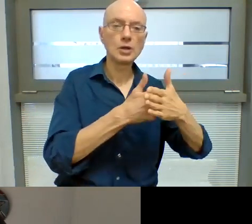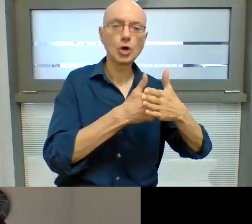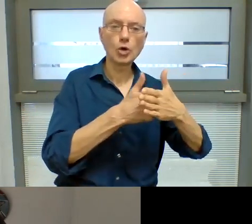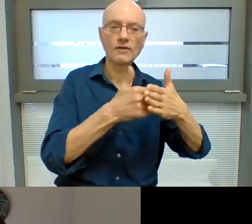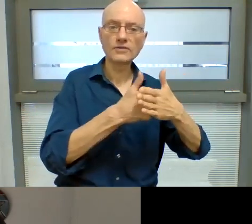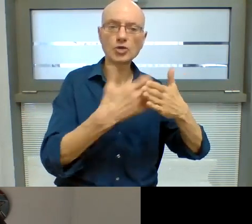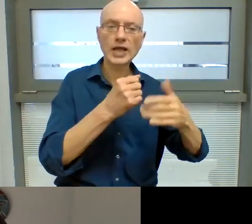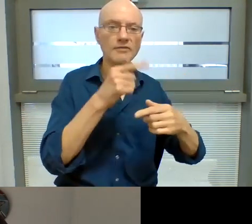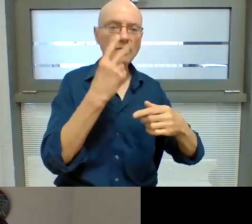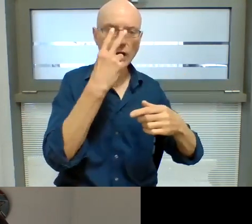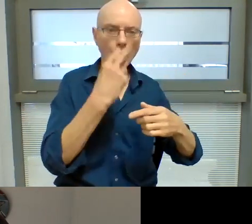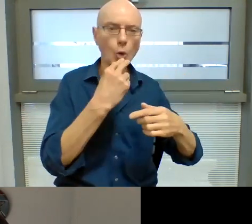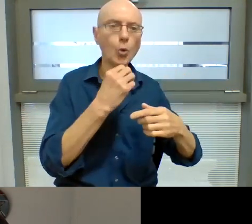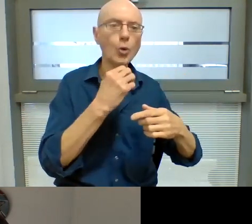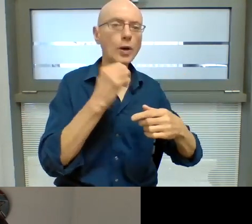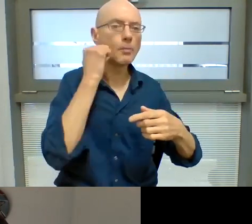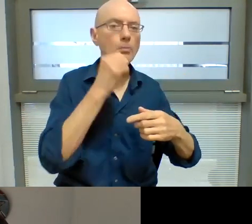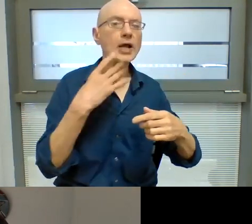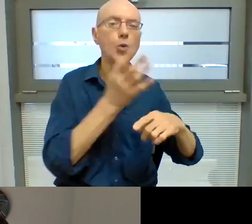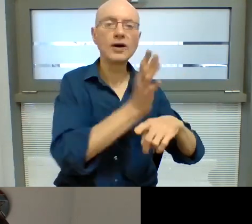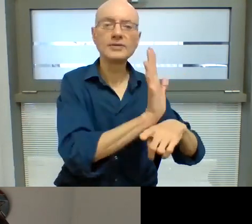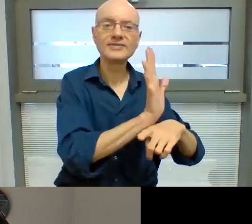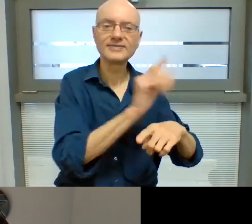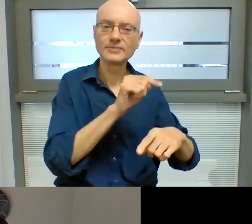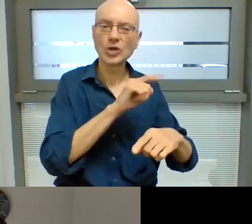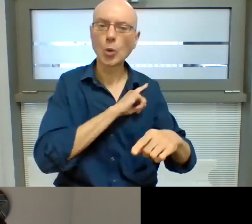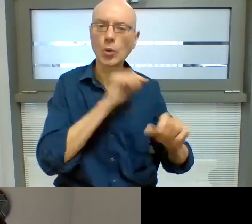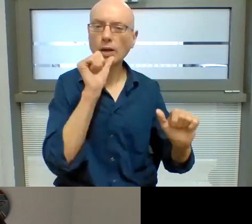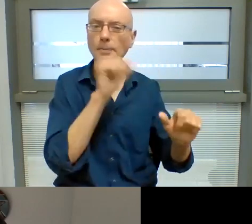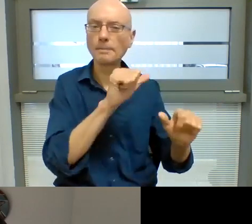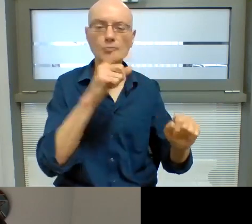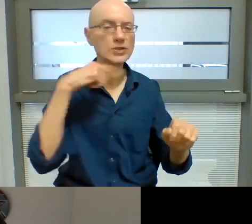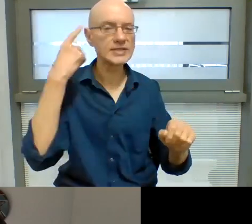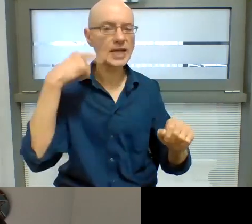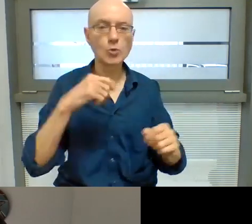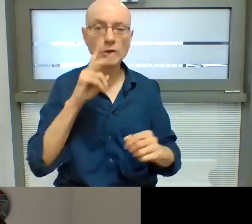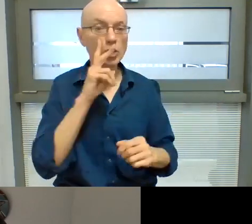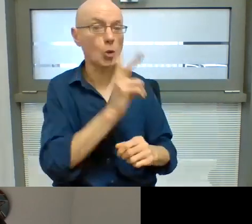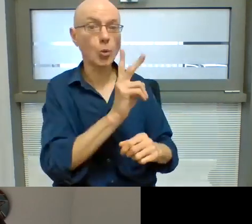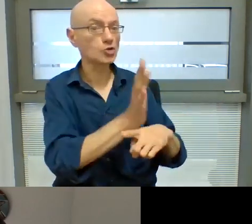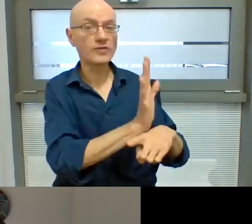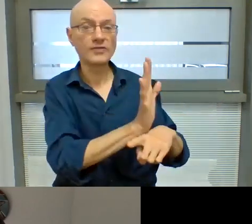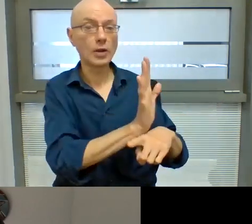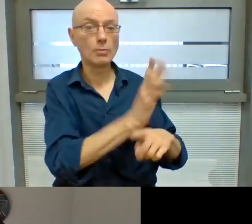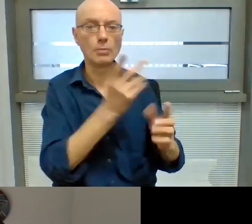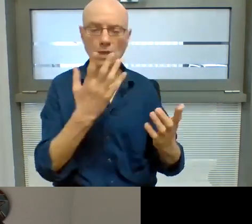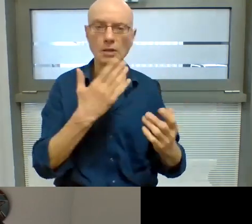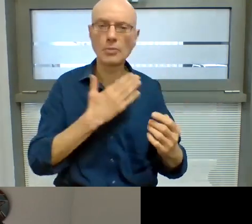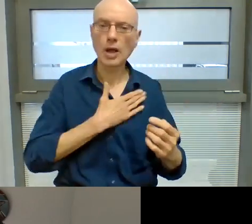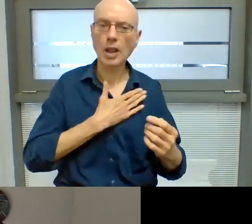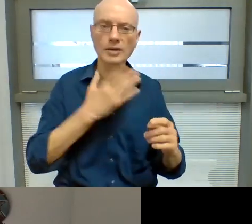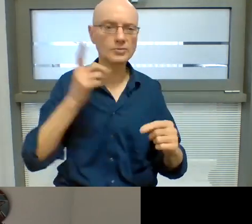movies on, because I just love that. I love the sound of I don't watch, but I like to have the